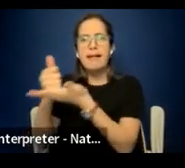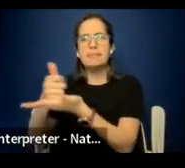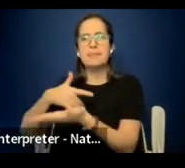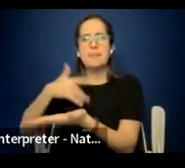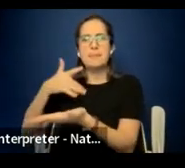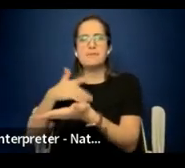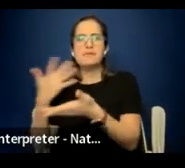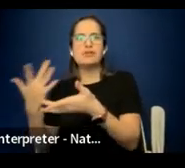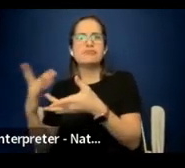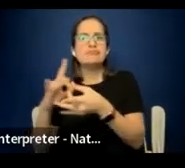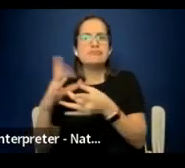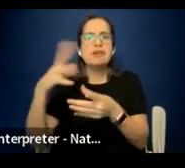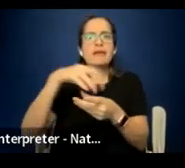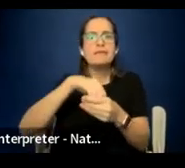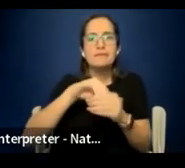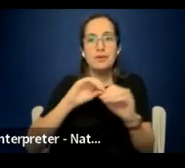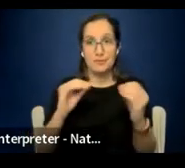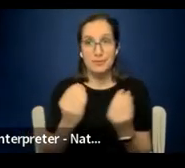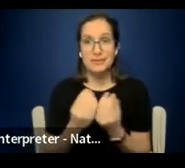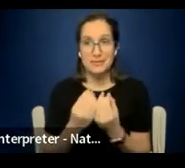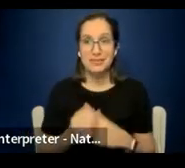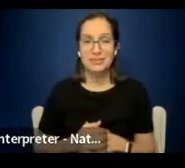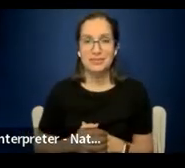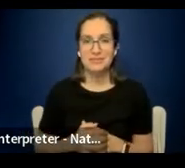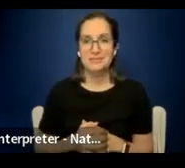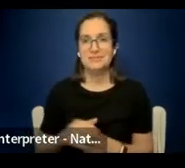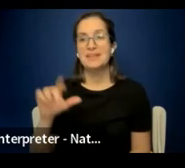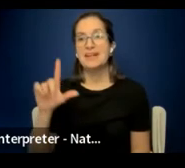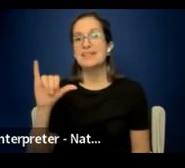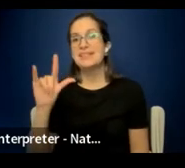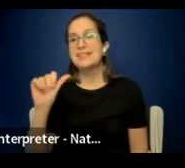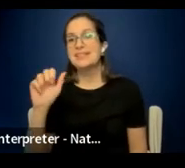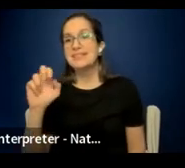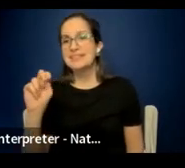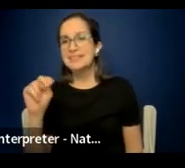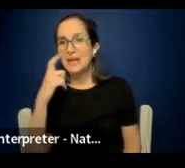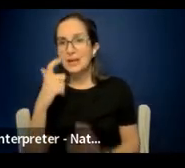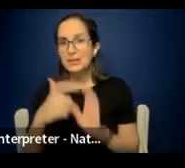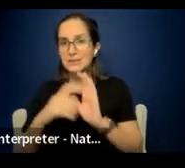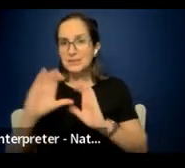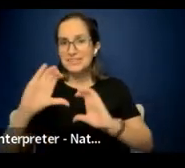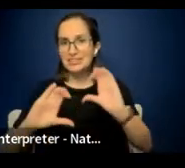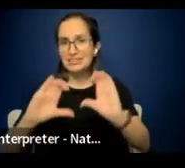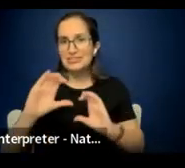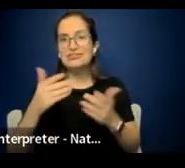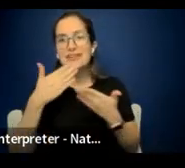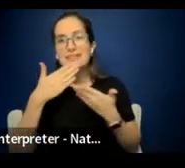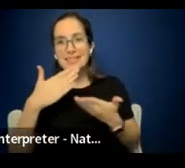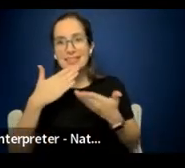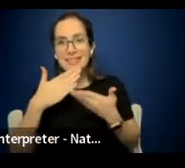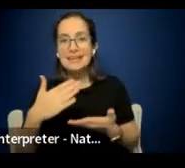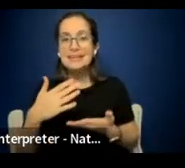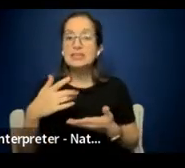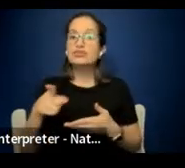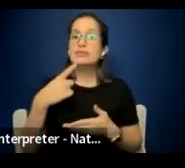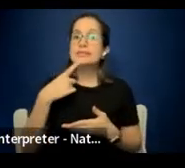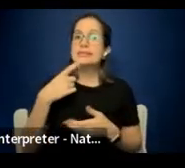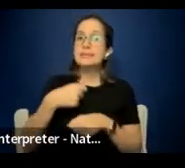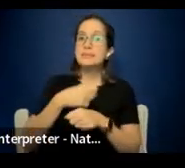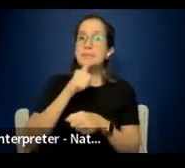connected to your organization. And Lillian, thank you for chiming in. Lillian talks about making sure that you talk about the